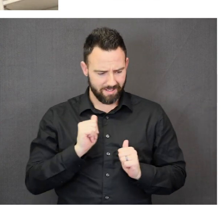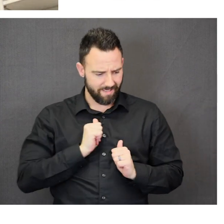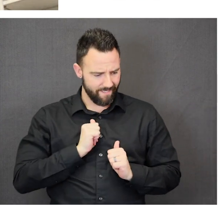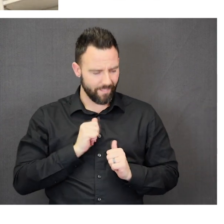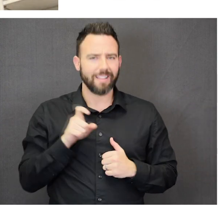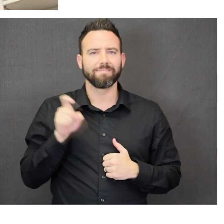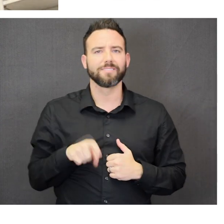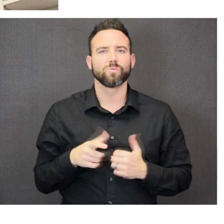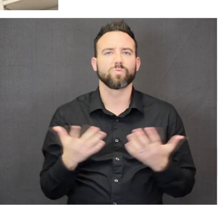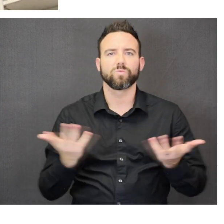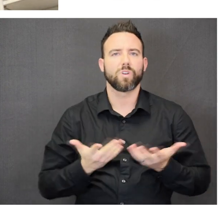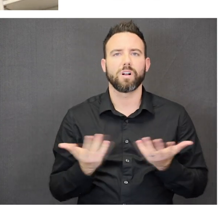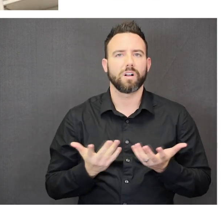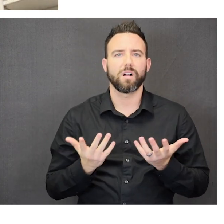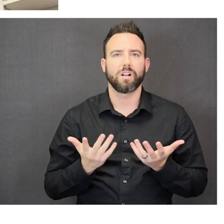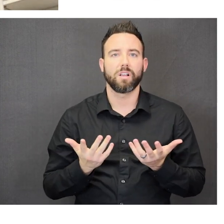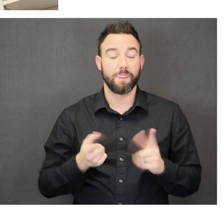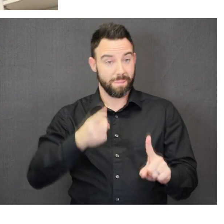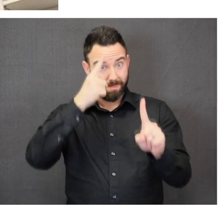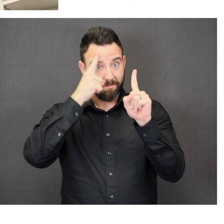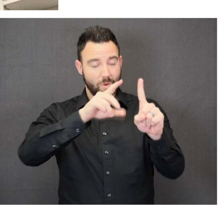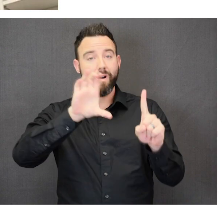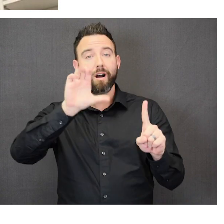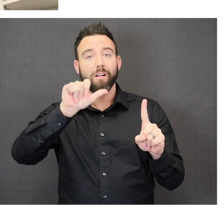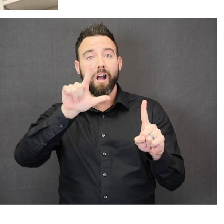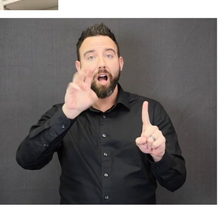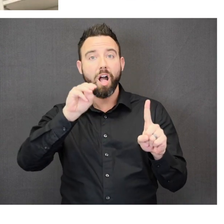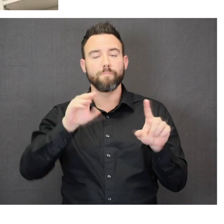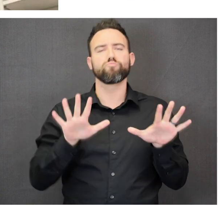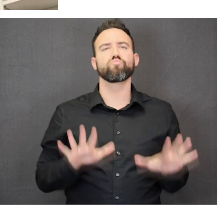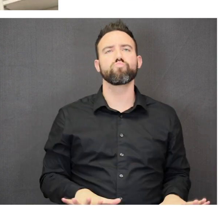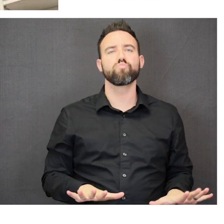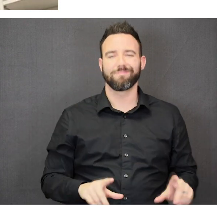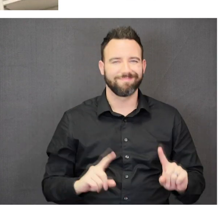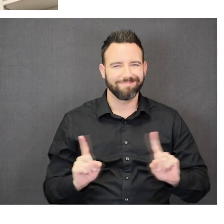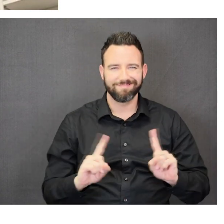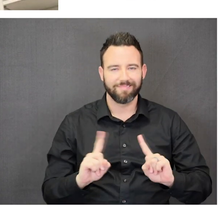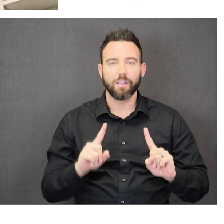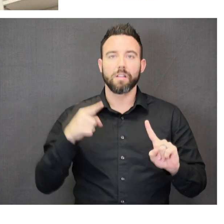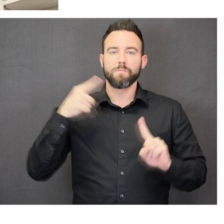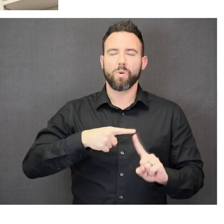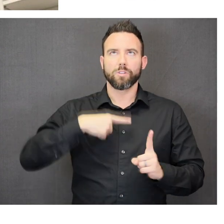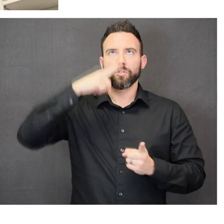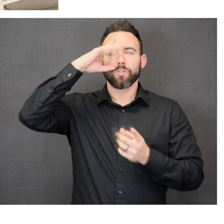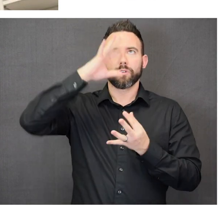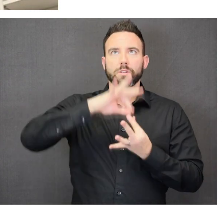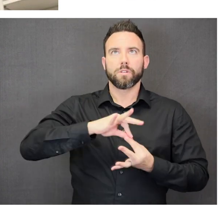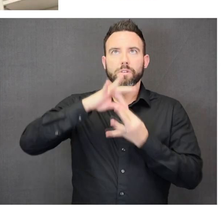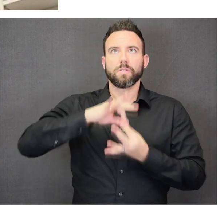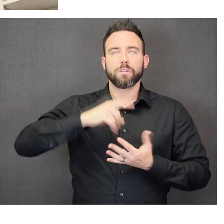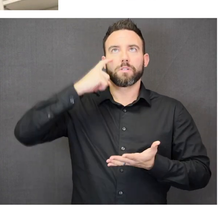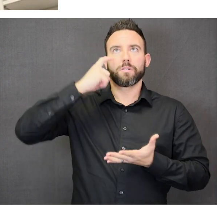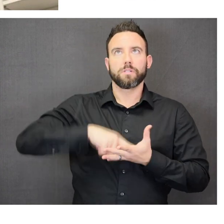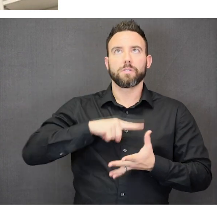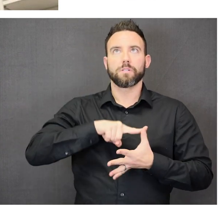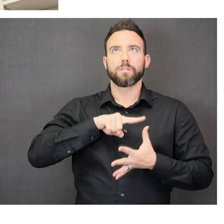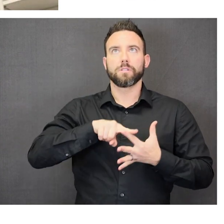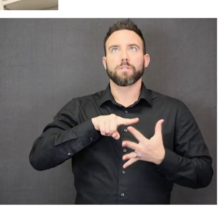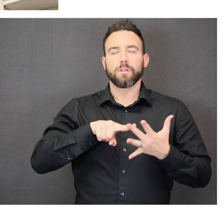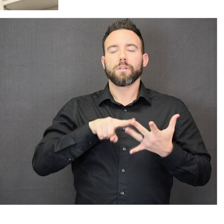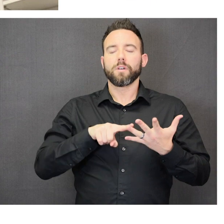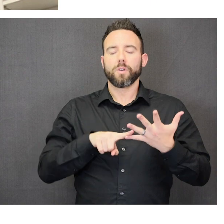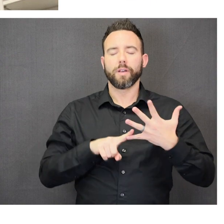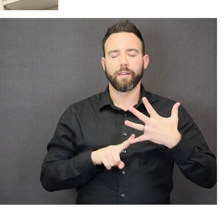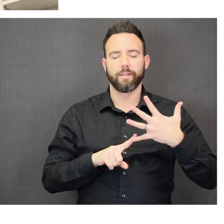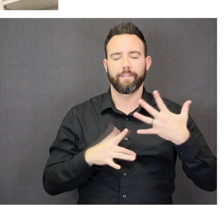again, it's not about being calm right now. It's about being poised and centered in the midst of whatever it is that you're experiencing inside.